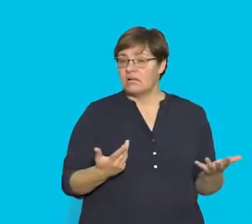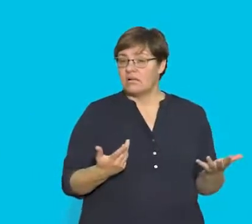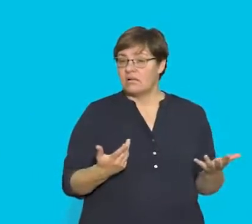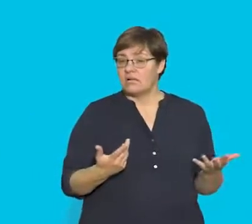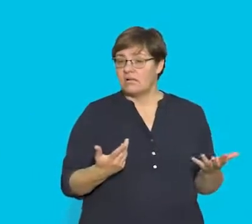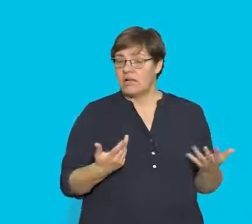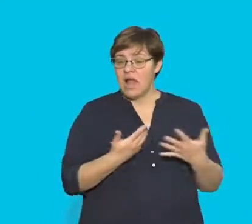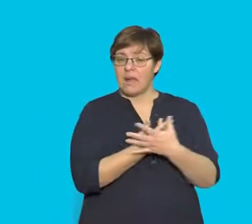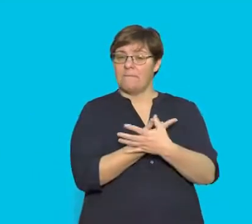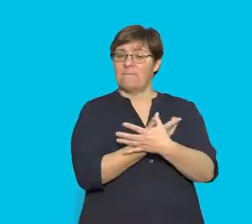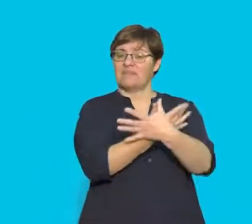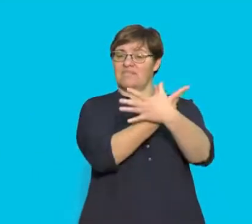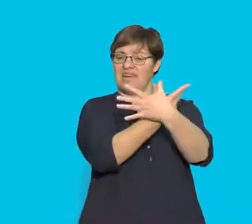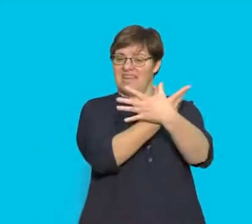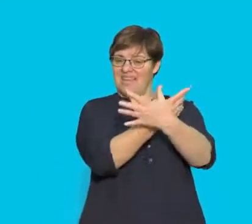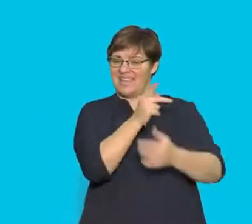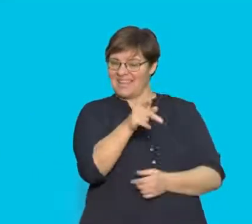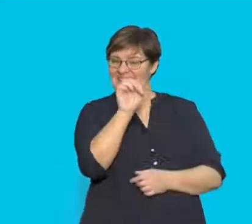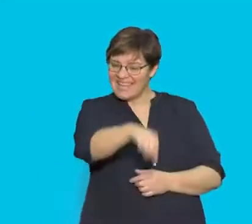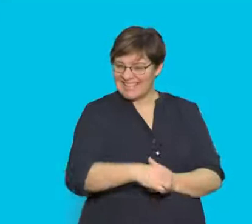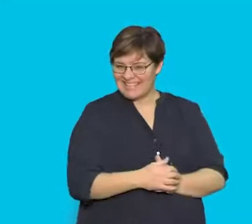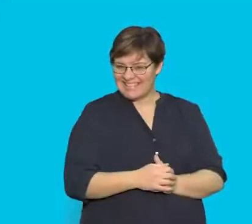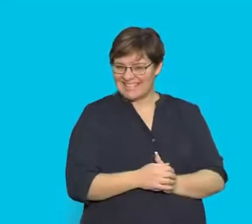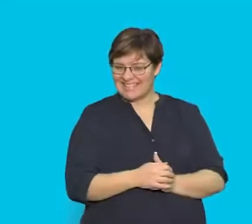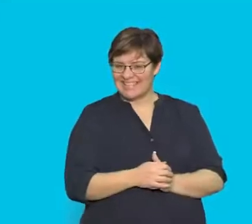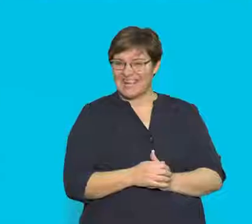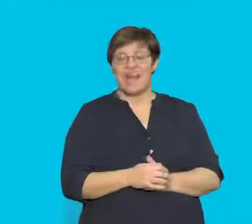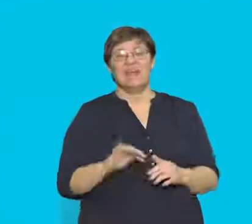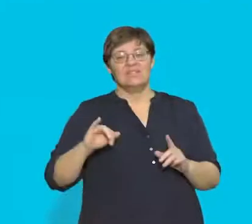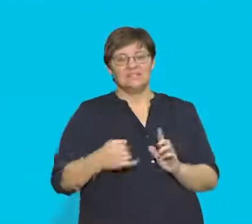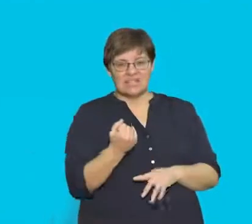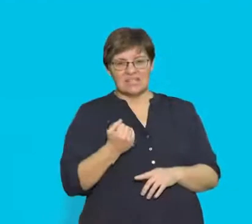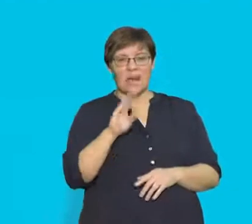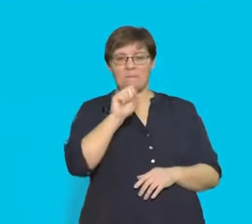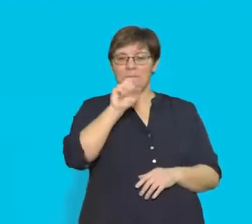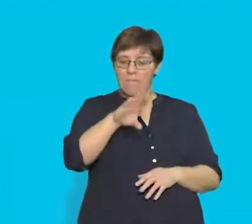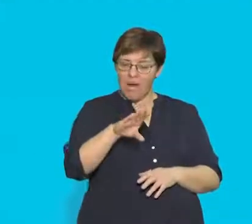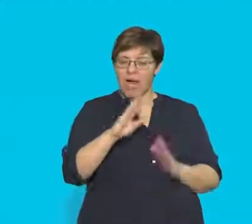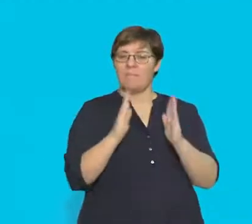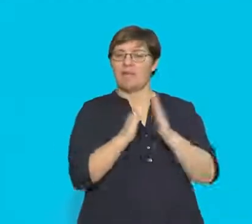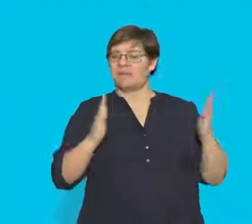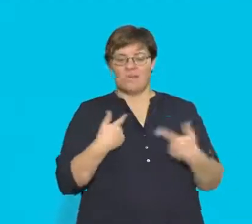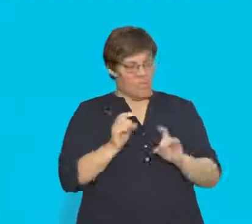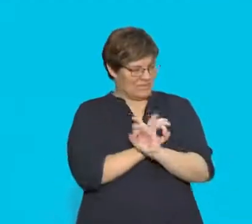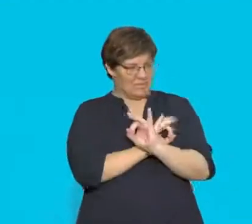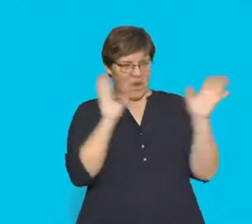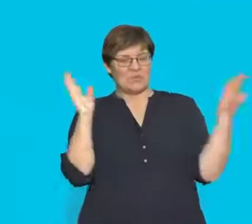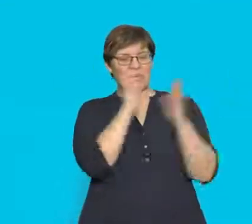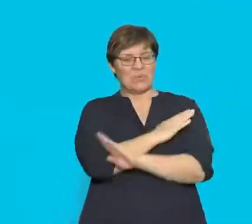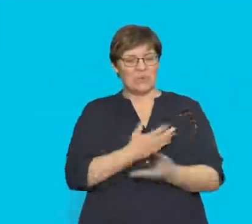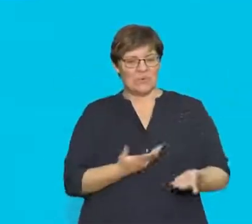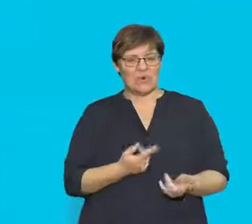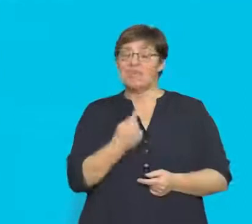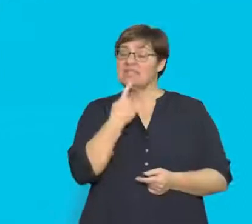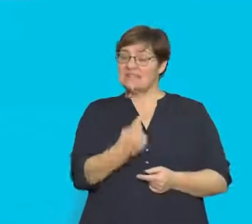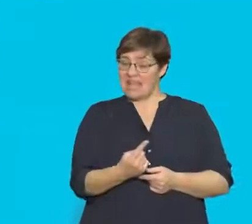of this sort of butterfly type shape? Well, of course it does. It looks just like the bar magnet. So we're not surprised